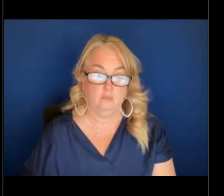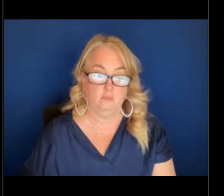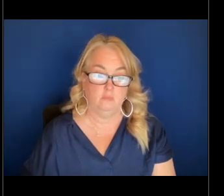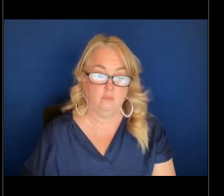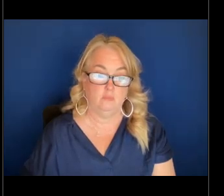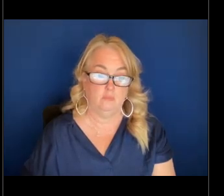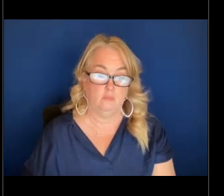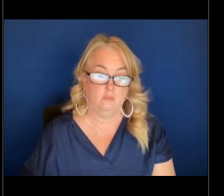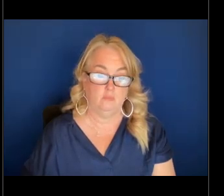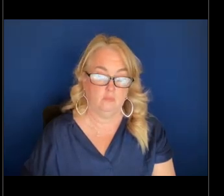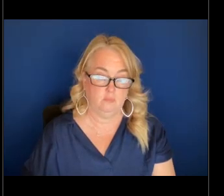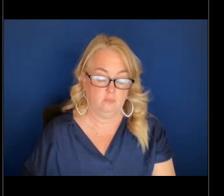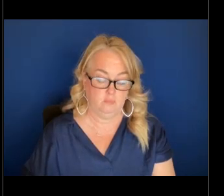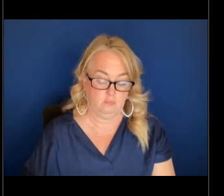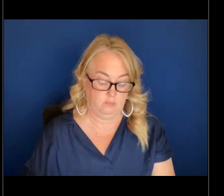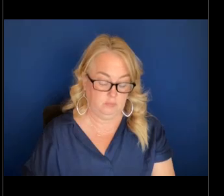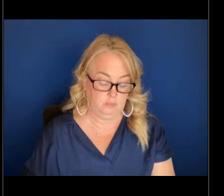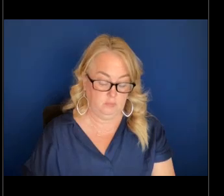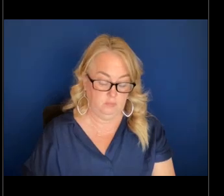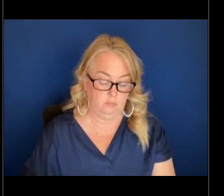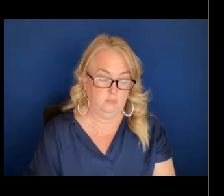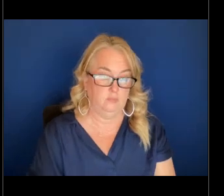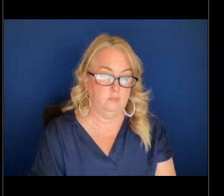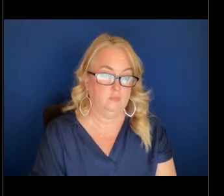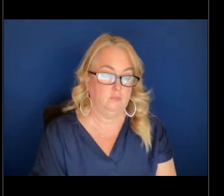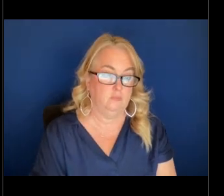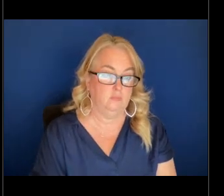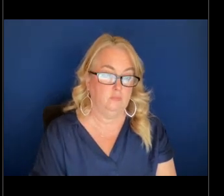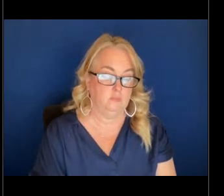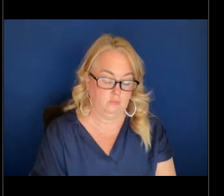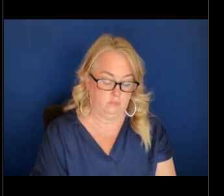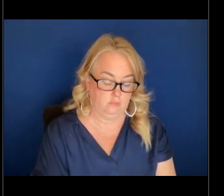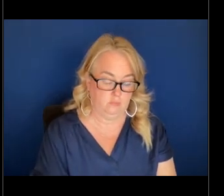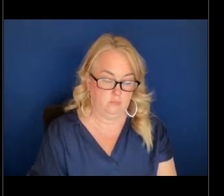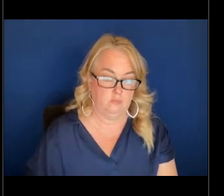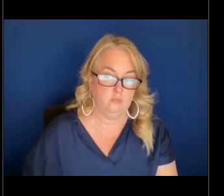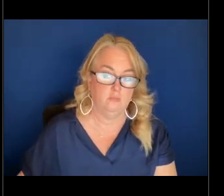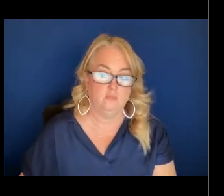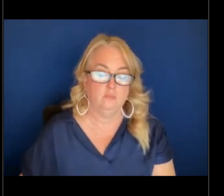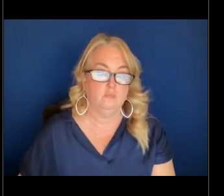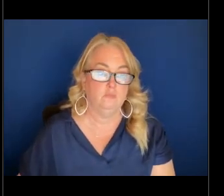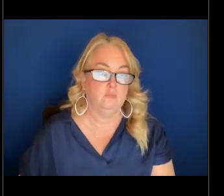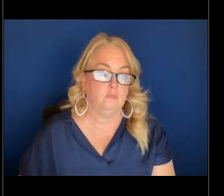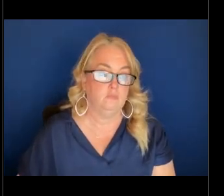First option is true, second option is false.